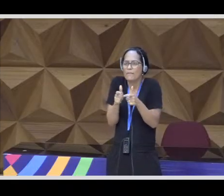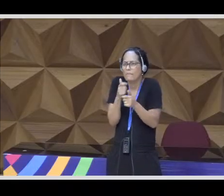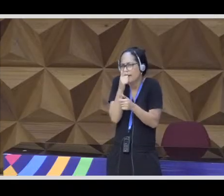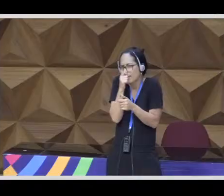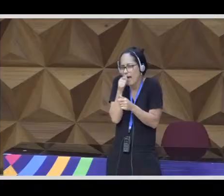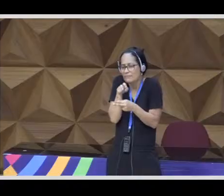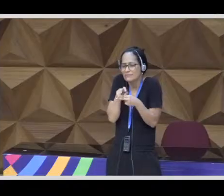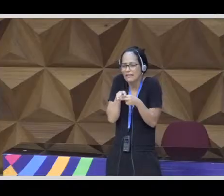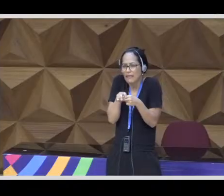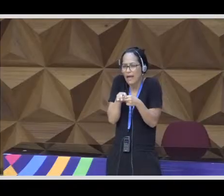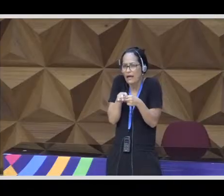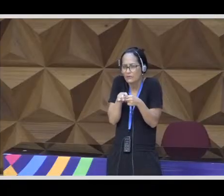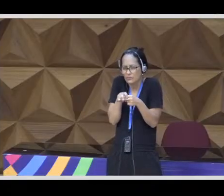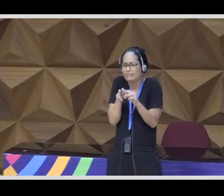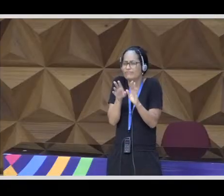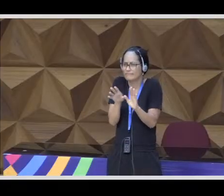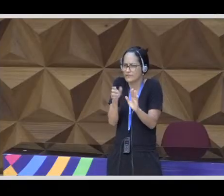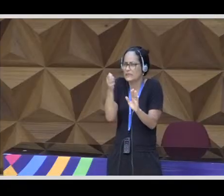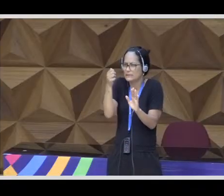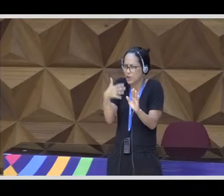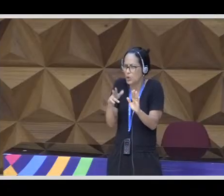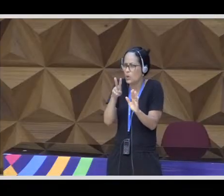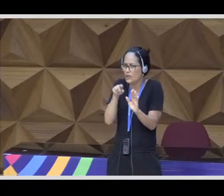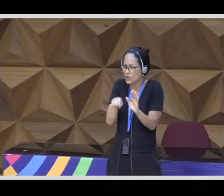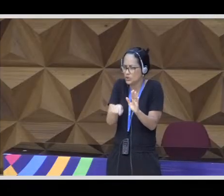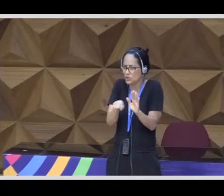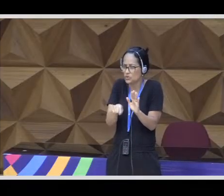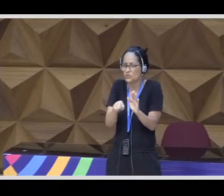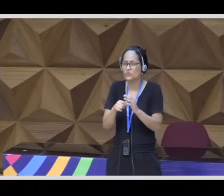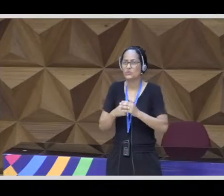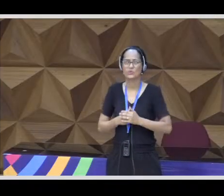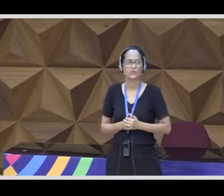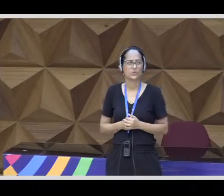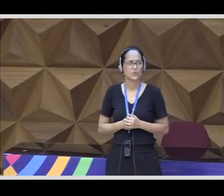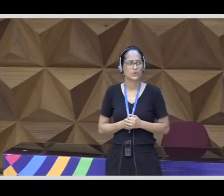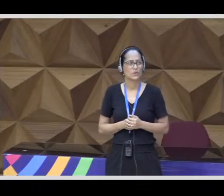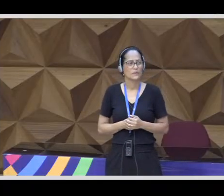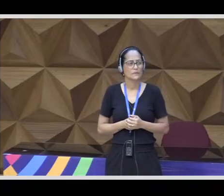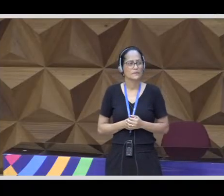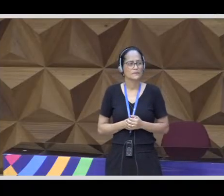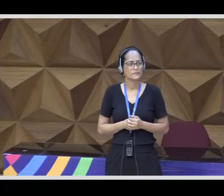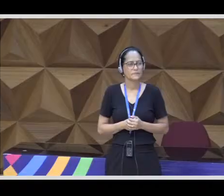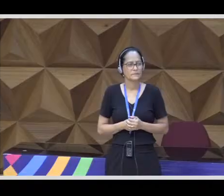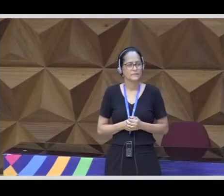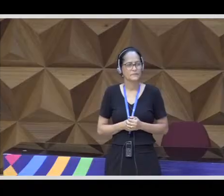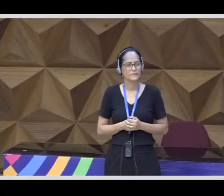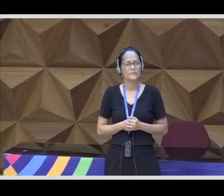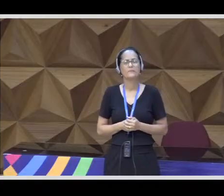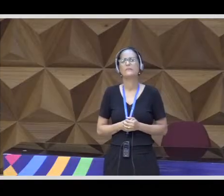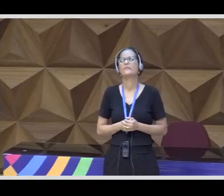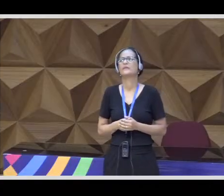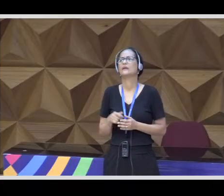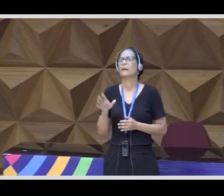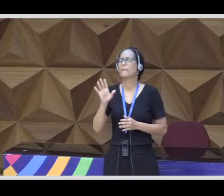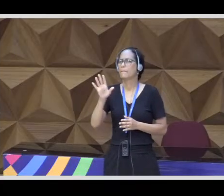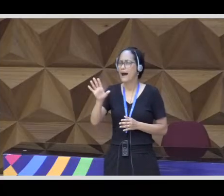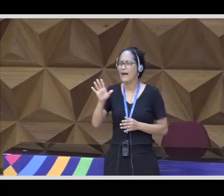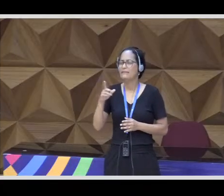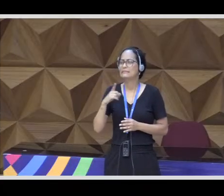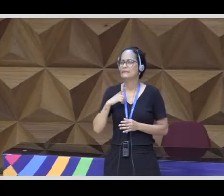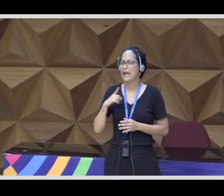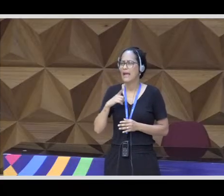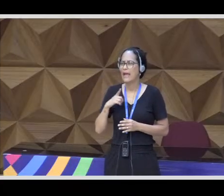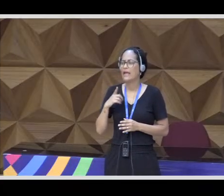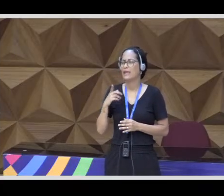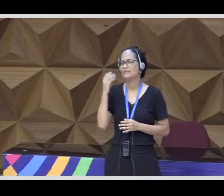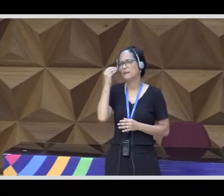one. The head-mounted displays nowadays are still heavy and uncomfortable, and experience should be short. Yeah.